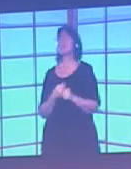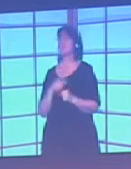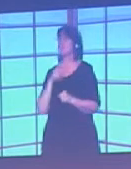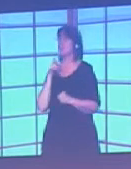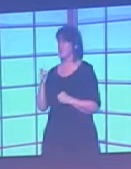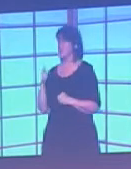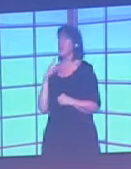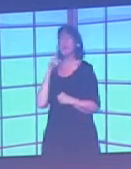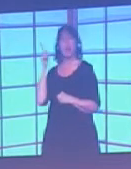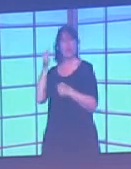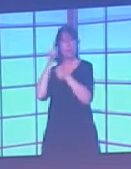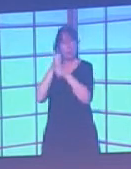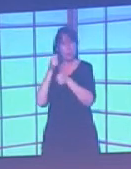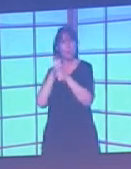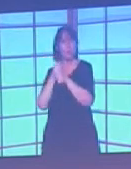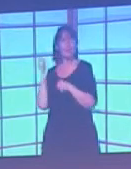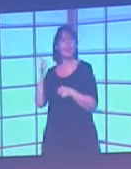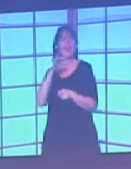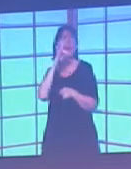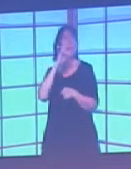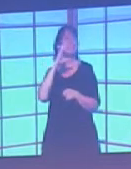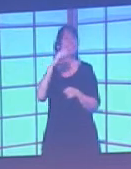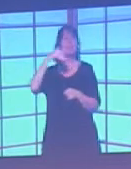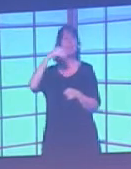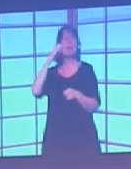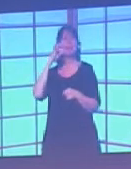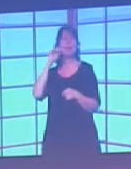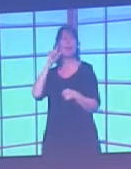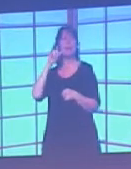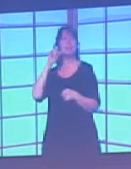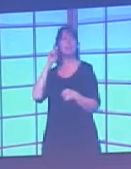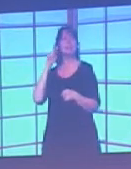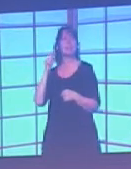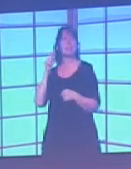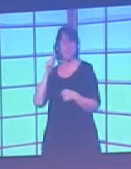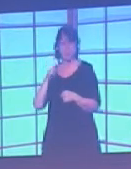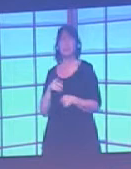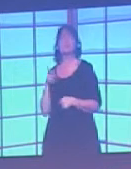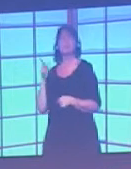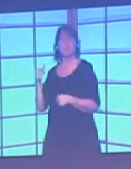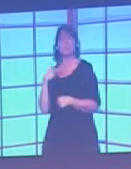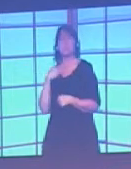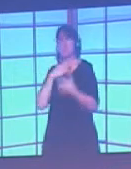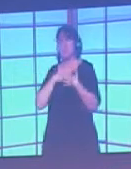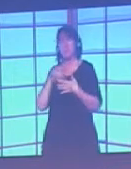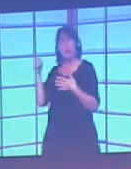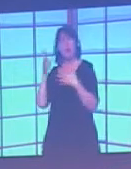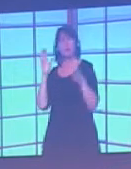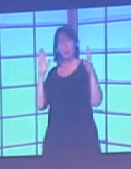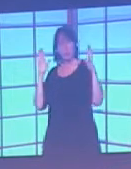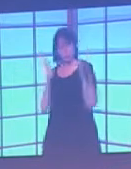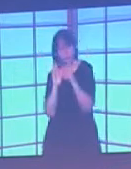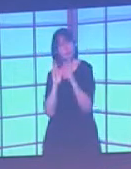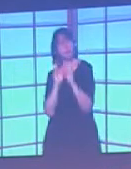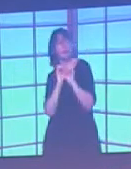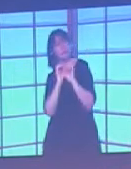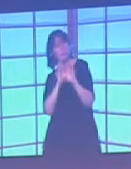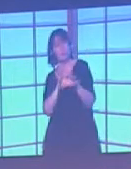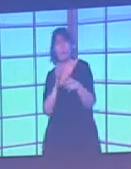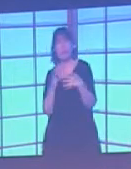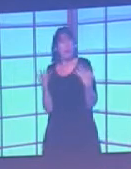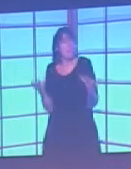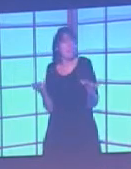particular FC Metalist, and I'd just like you just to summarise for the audience just what it means to the